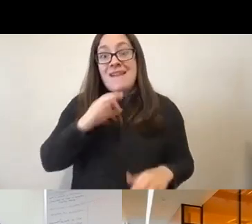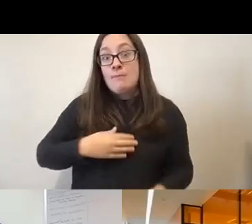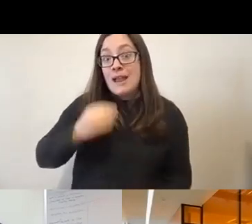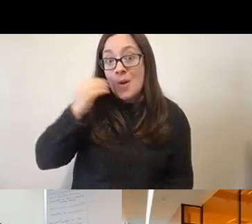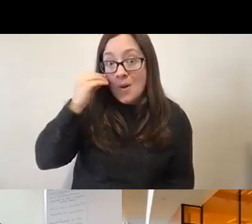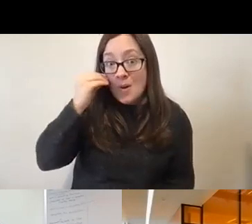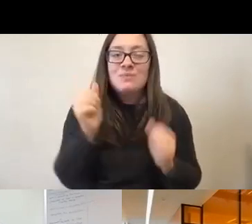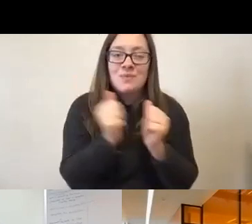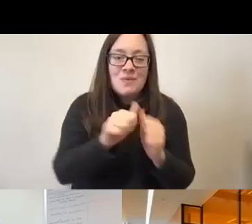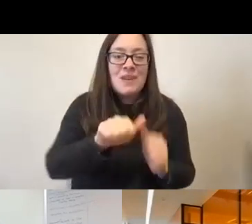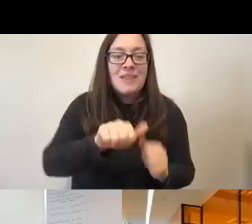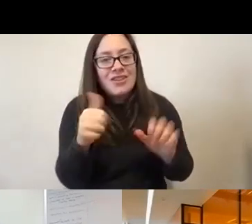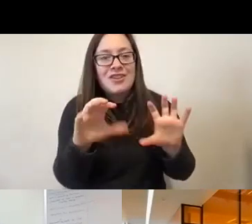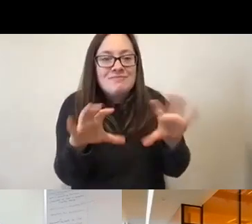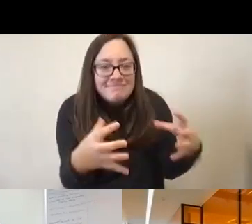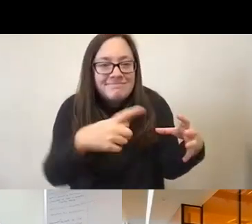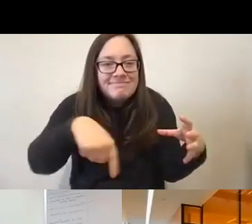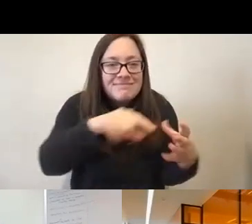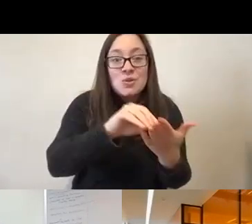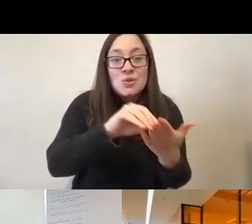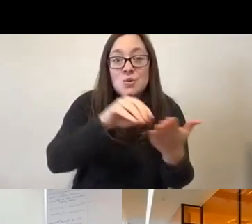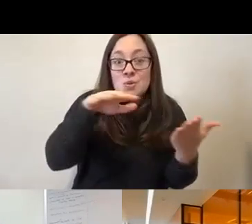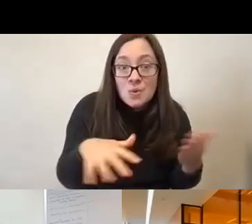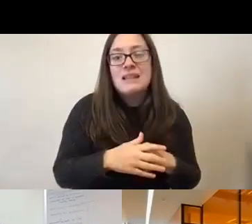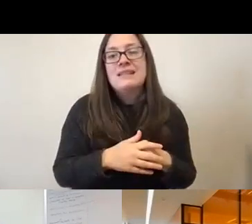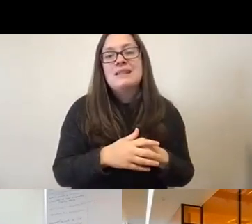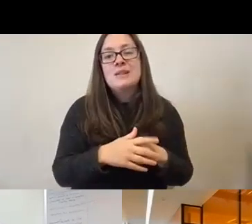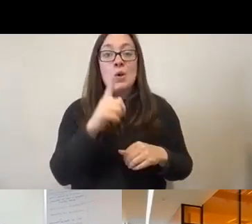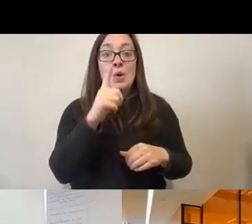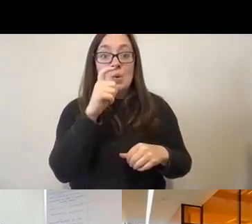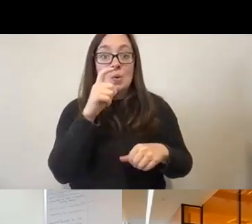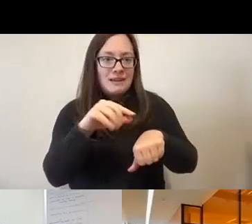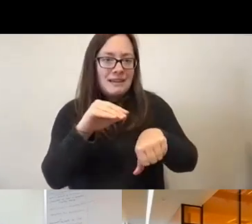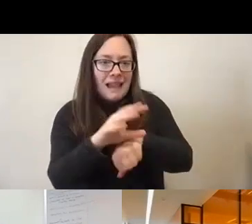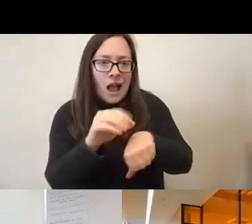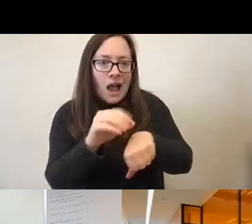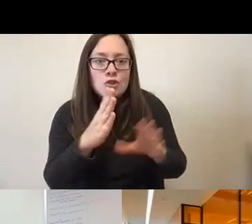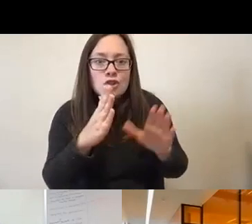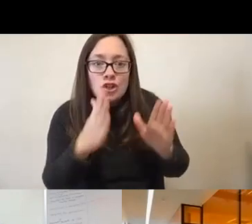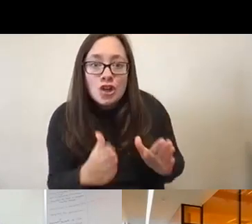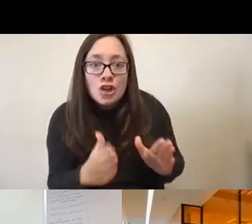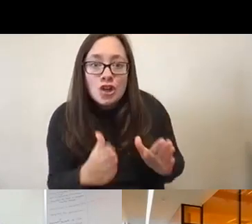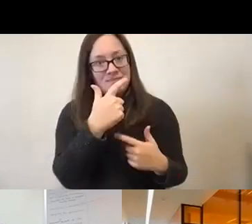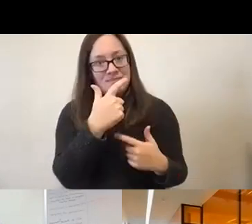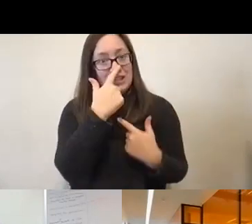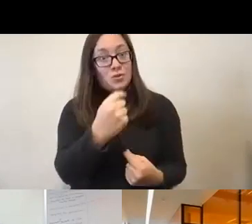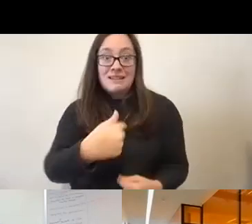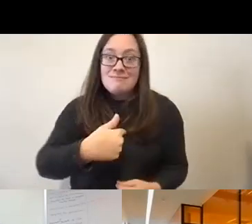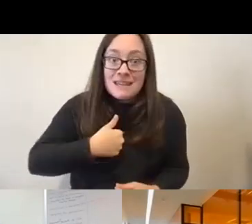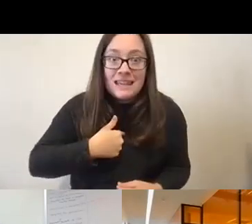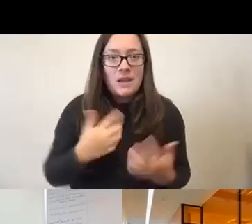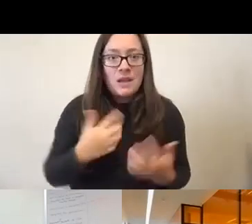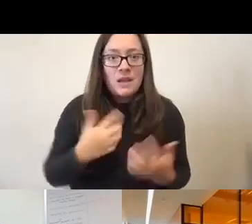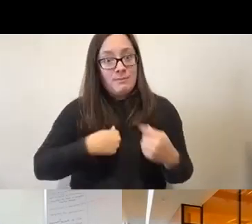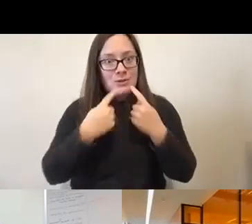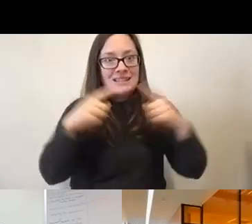EOP students, and I found it with counselors who took special interest in me and my success.